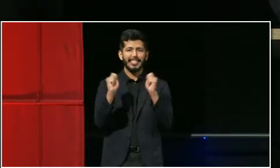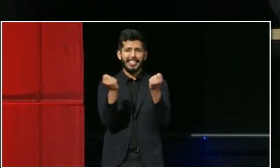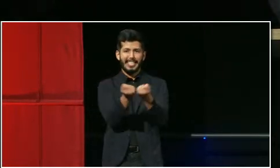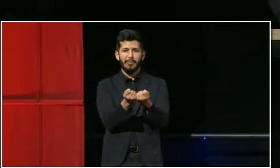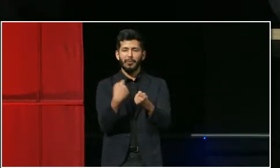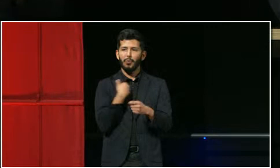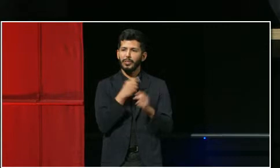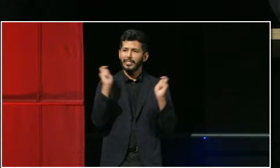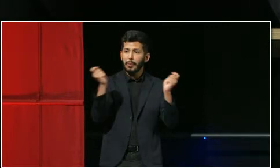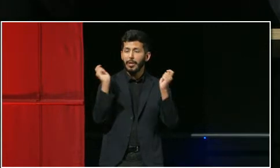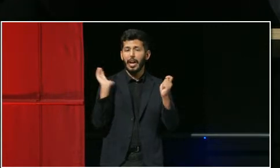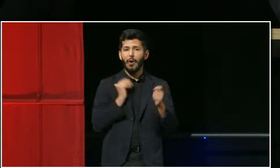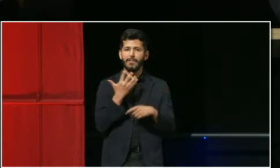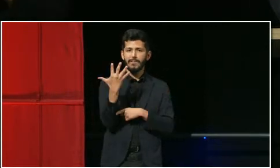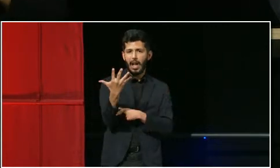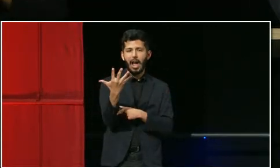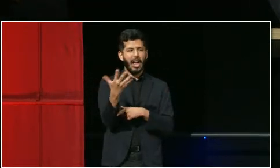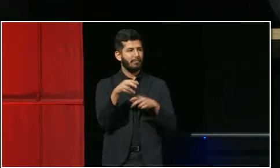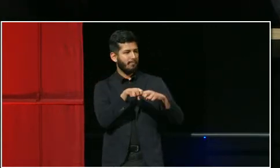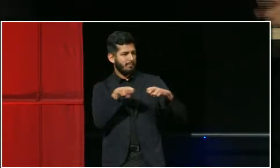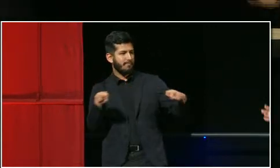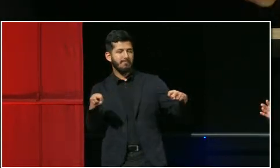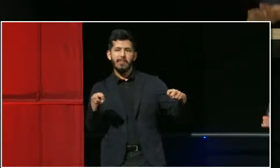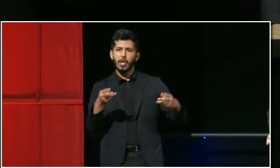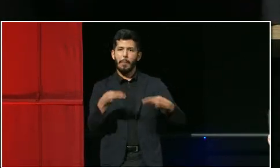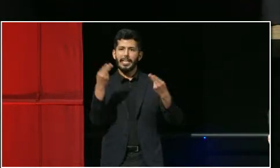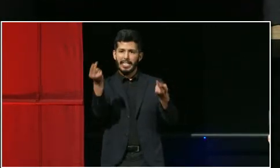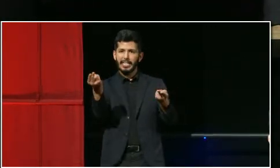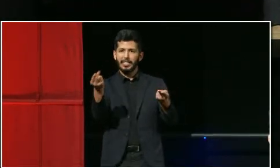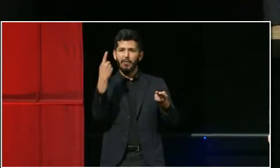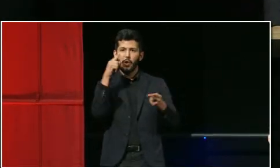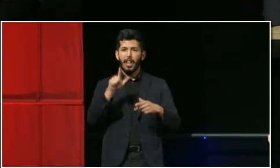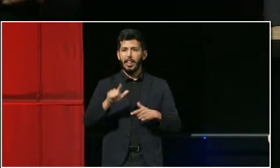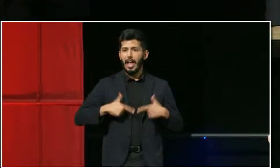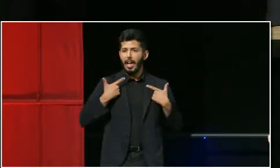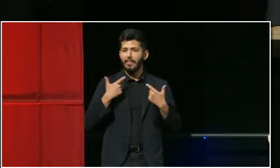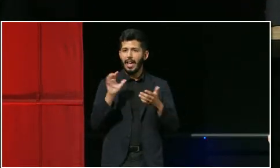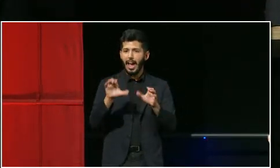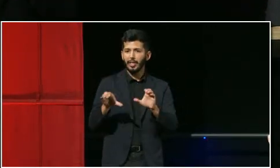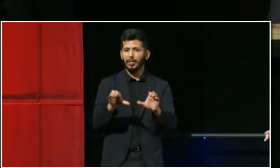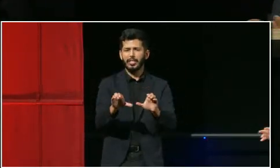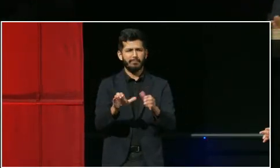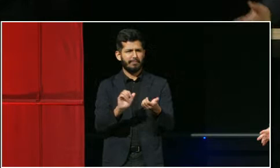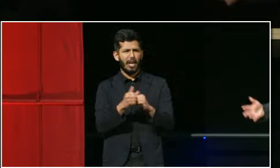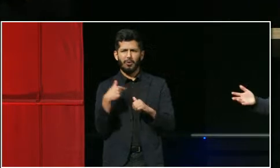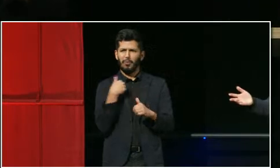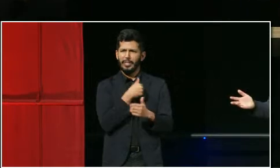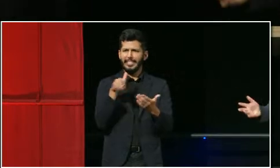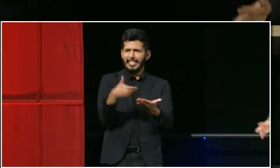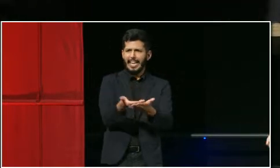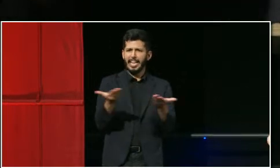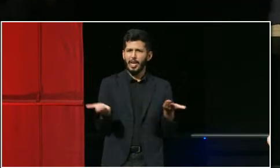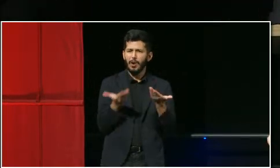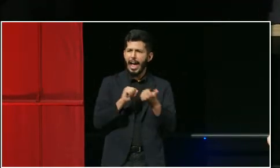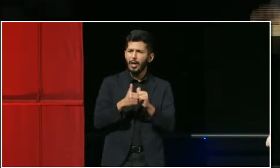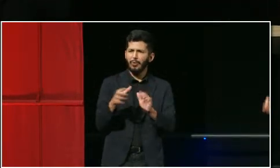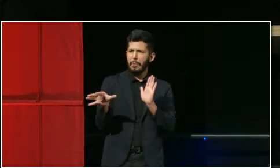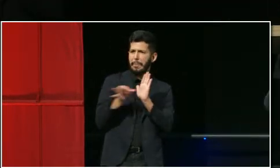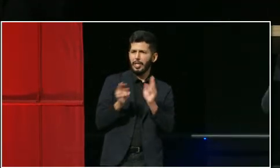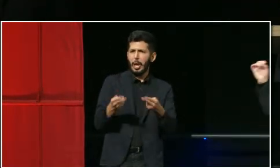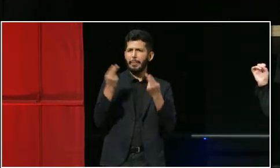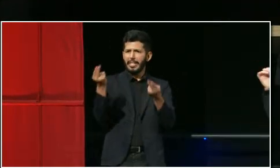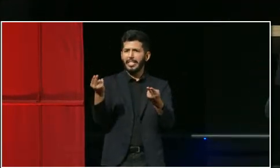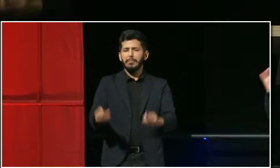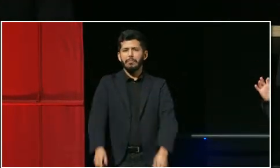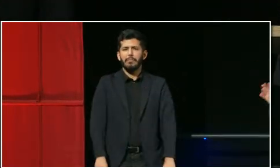celebrating our five live-action short film nominees. Now, you might be asking yourself, how did we get here? How did these nominees come to be? So I'm